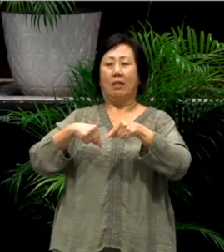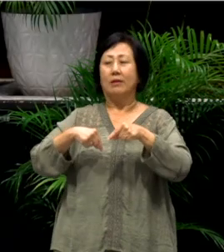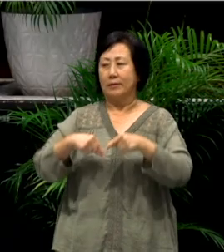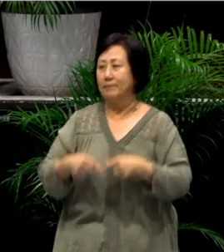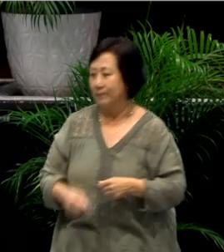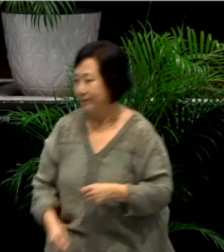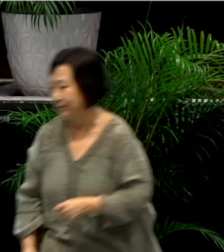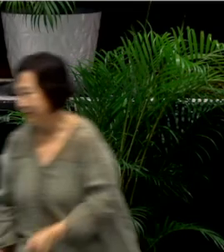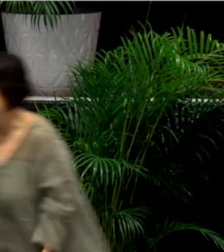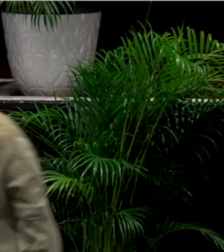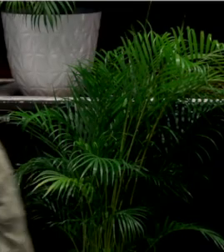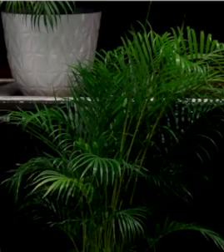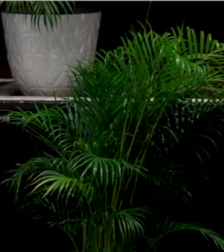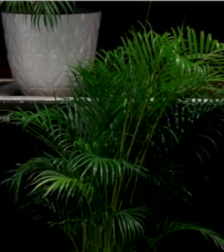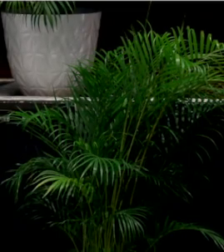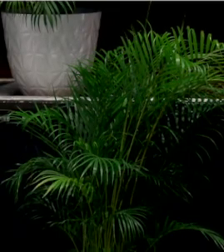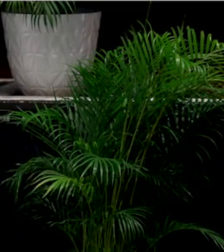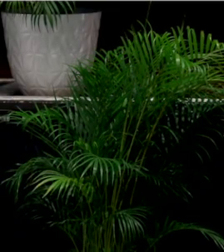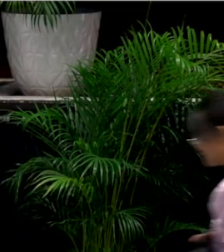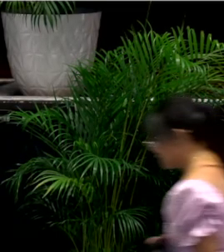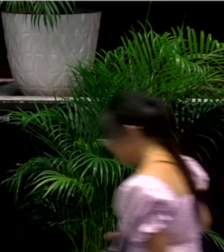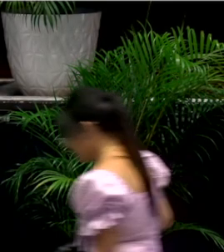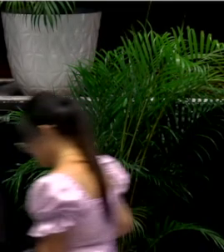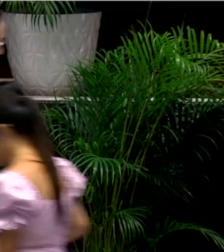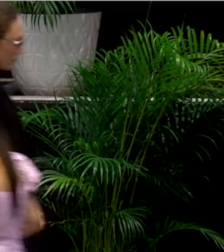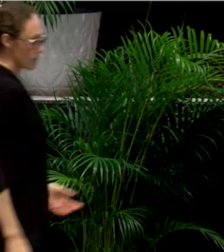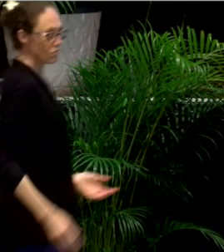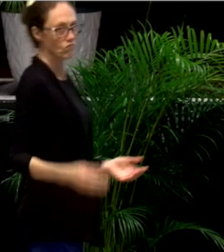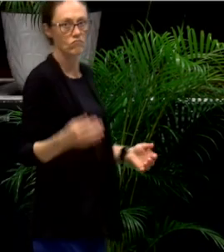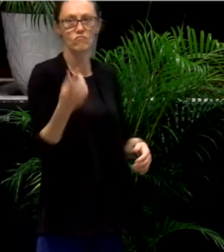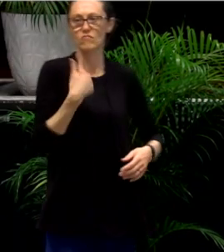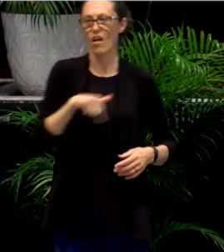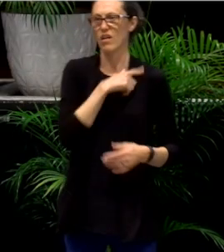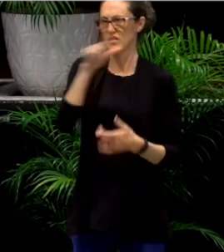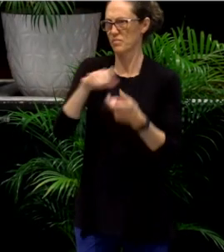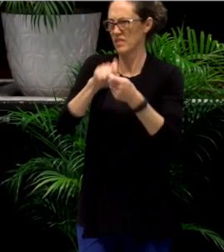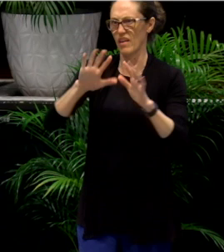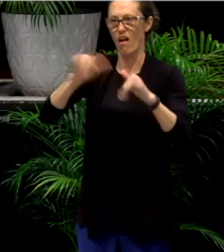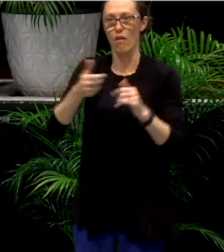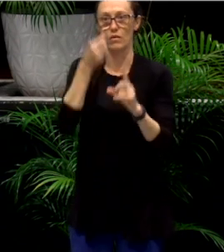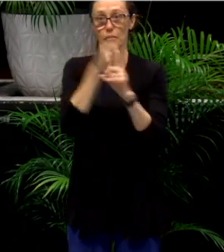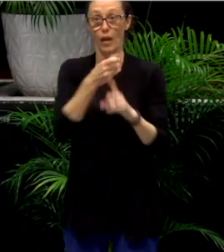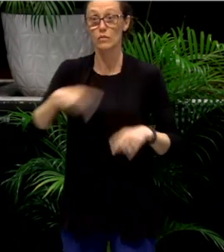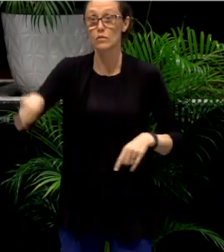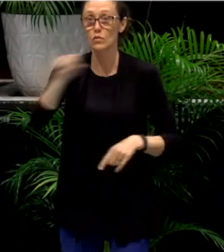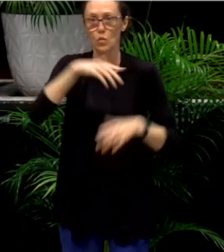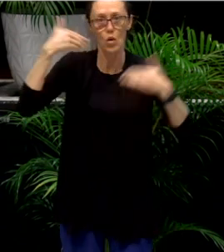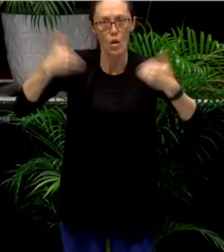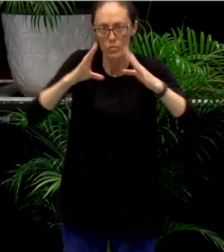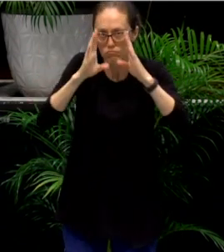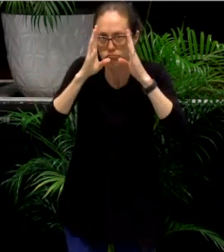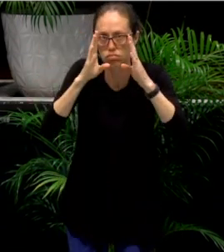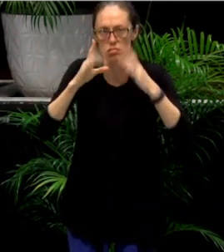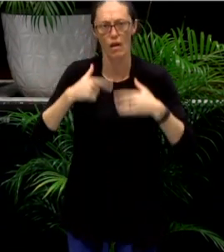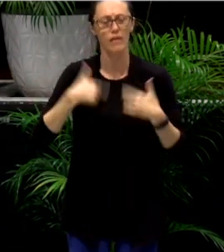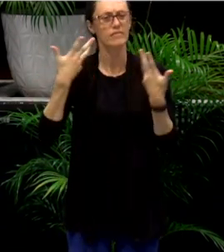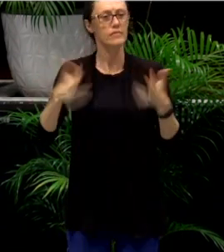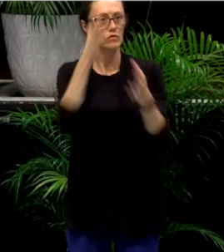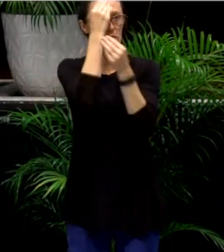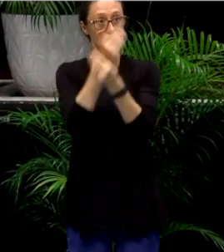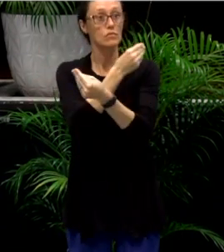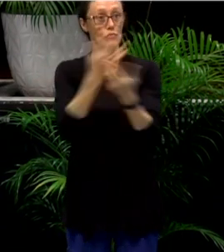So how does it affect us specifically? Those of you who've been paying close attention know that I reported on this